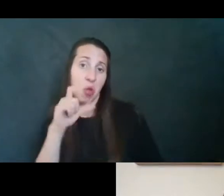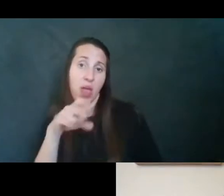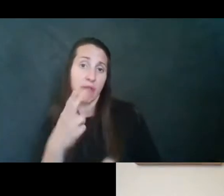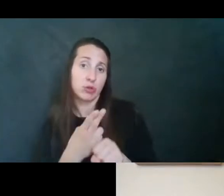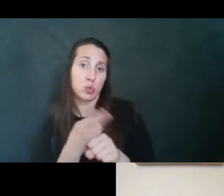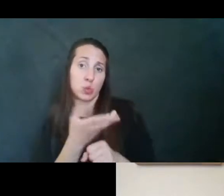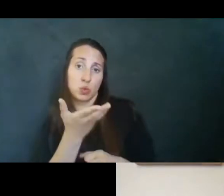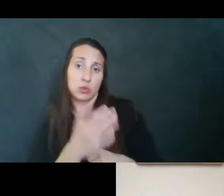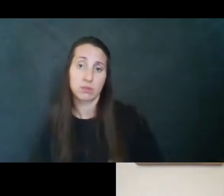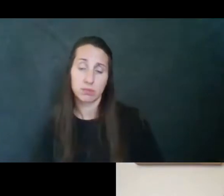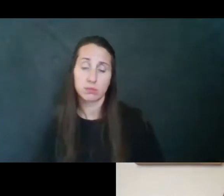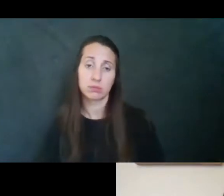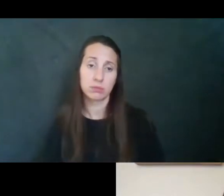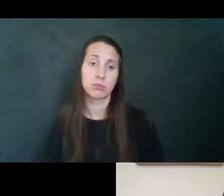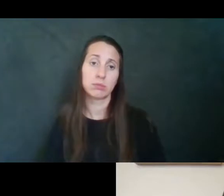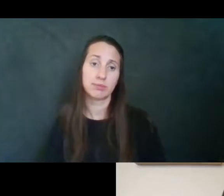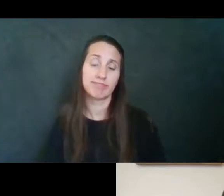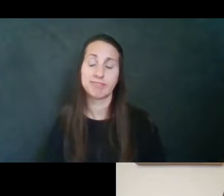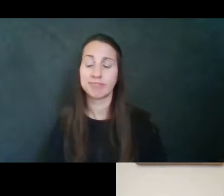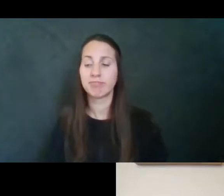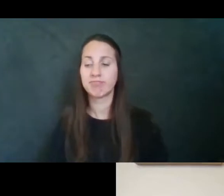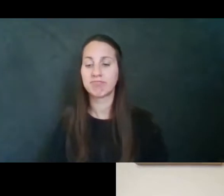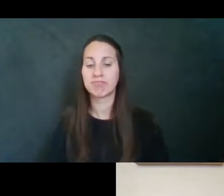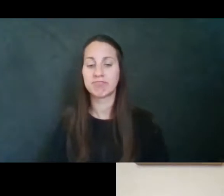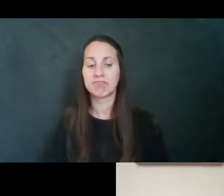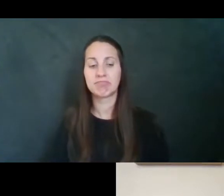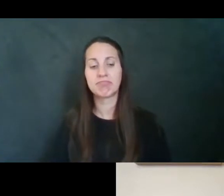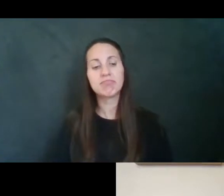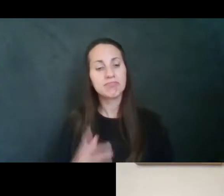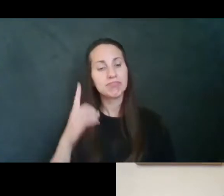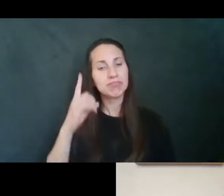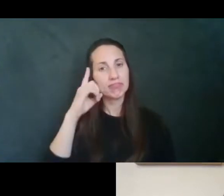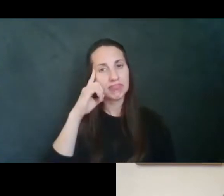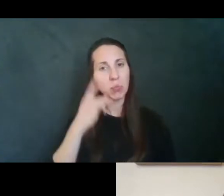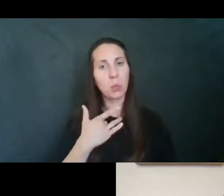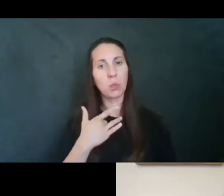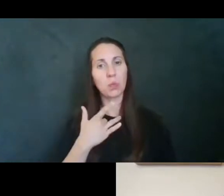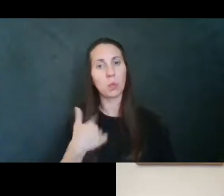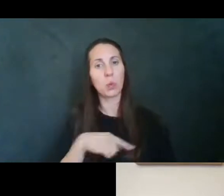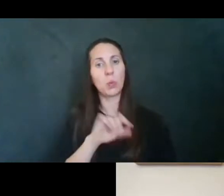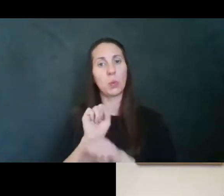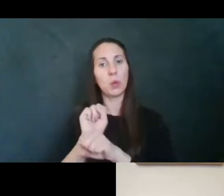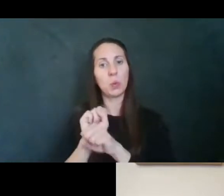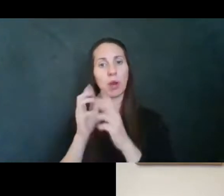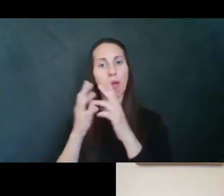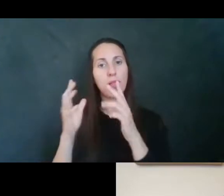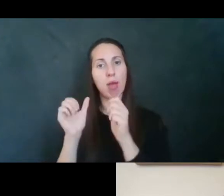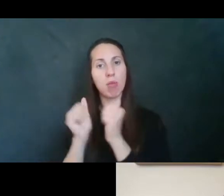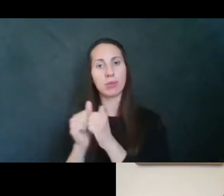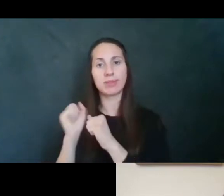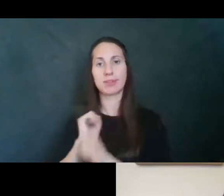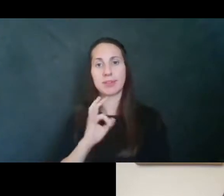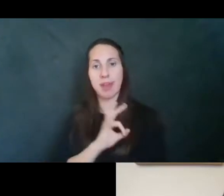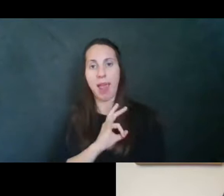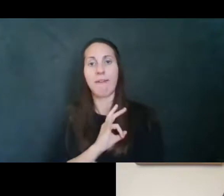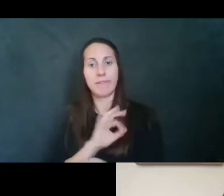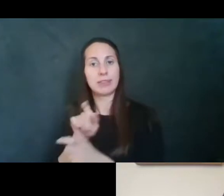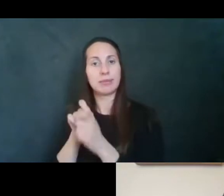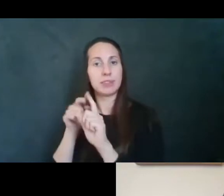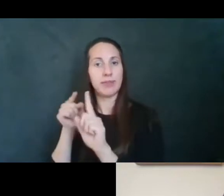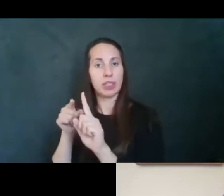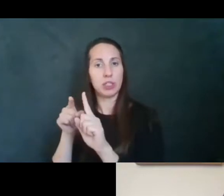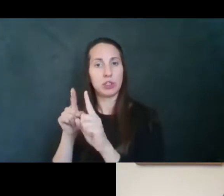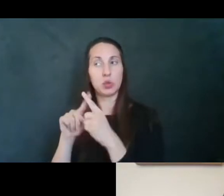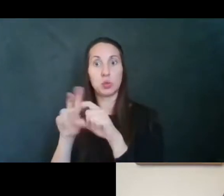there. I think that we're working a lot within our staff to normalize, to